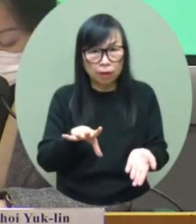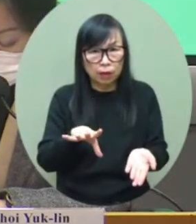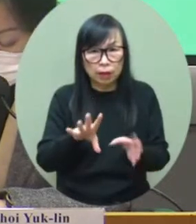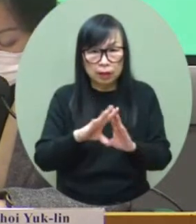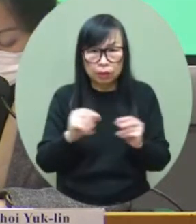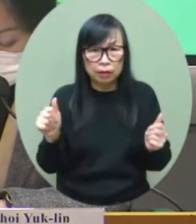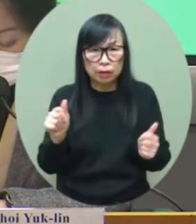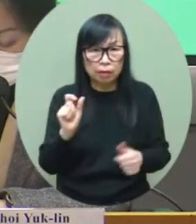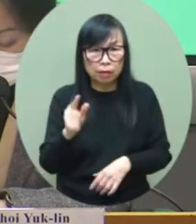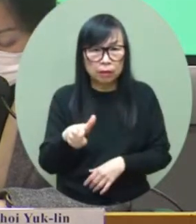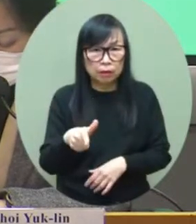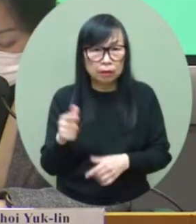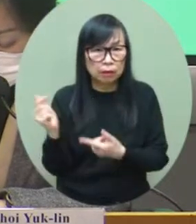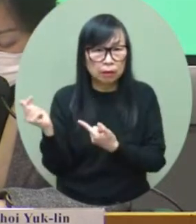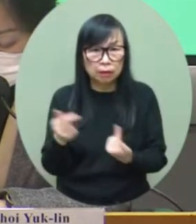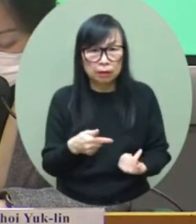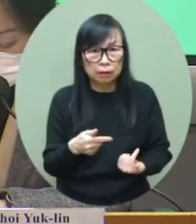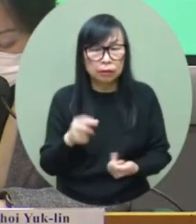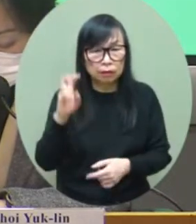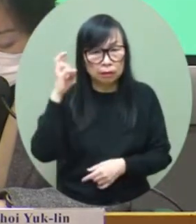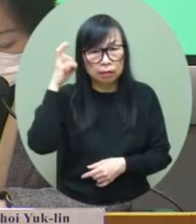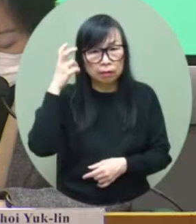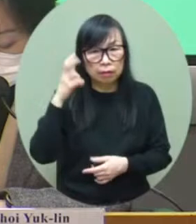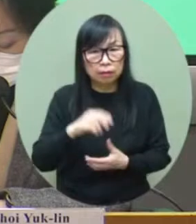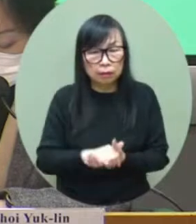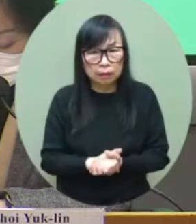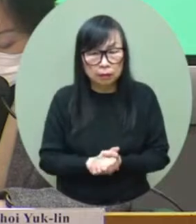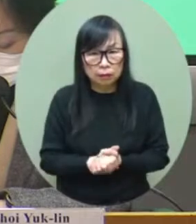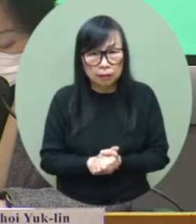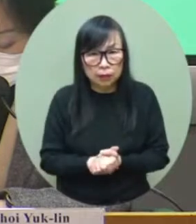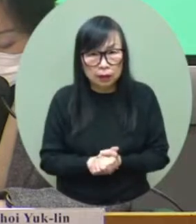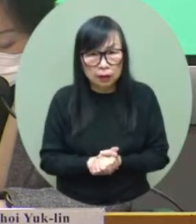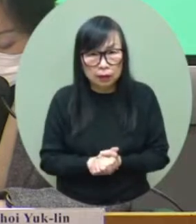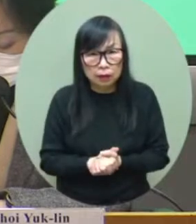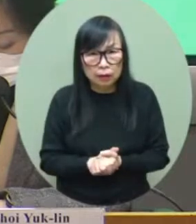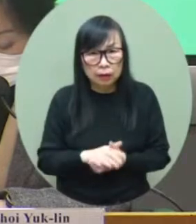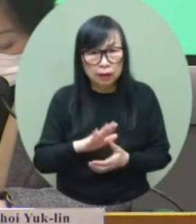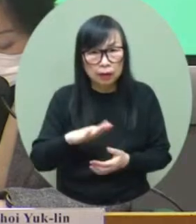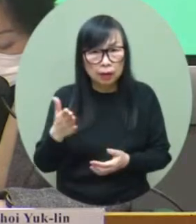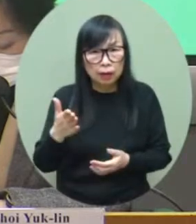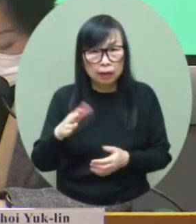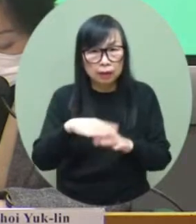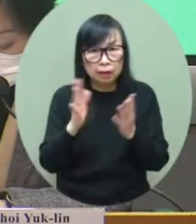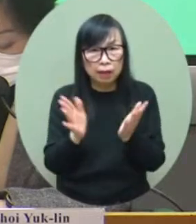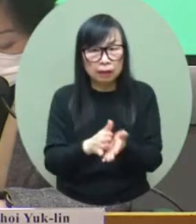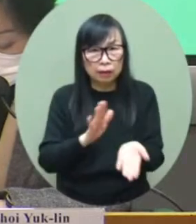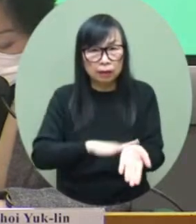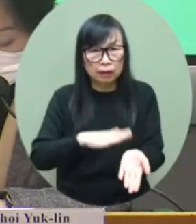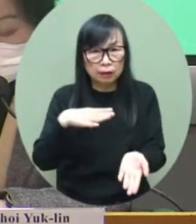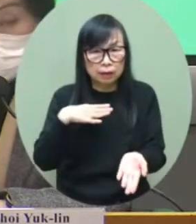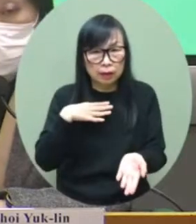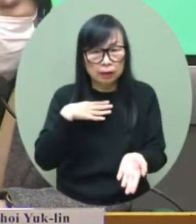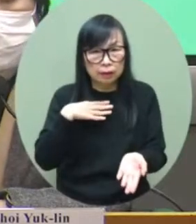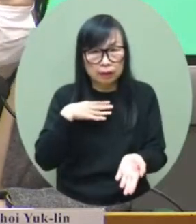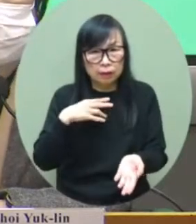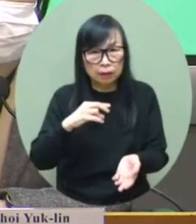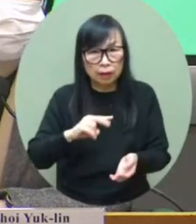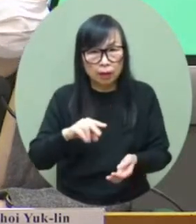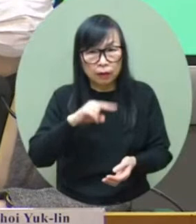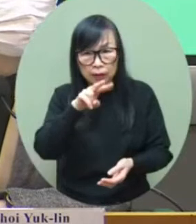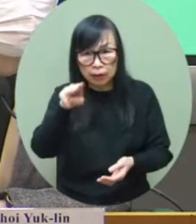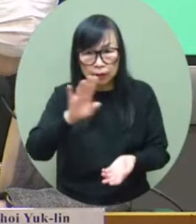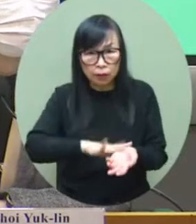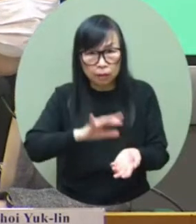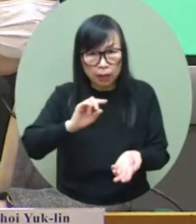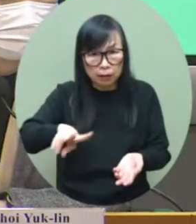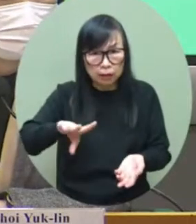that the virus has not vanished altogether. So we still need to bear this in mind. Then in the course